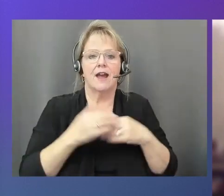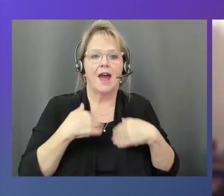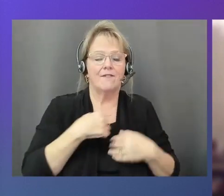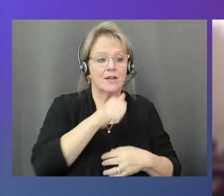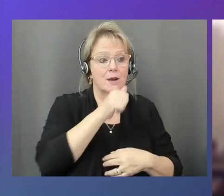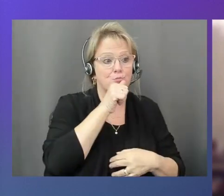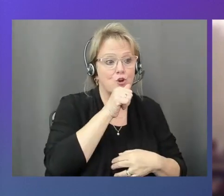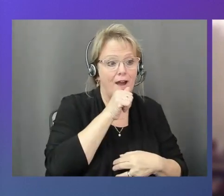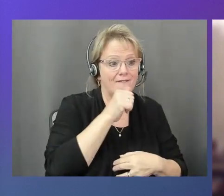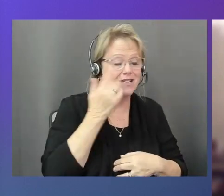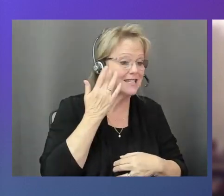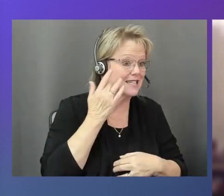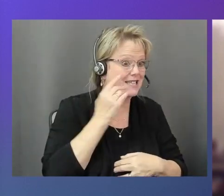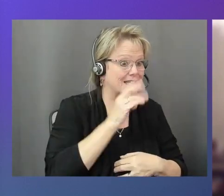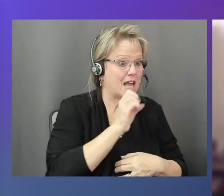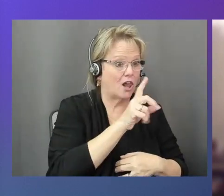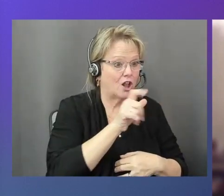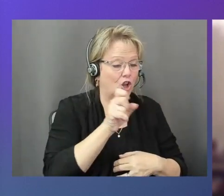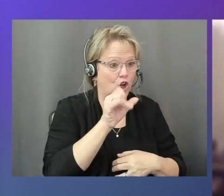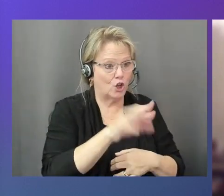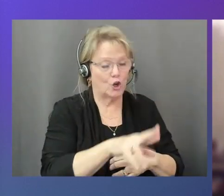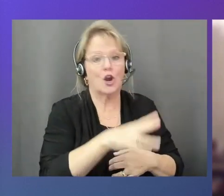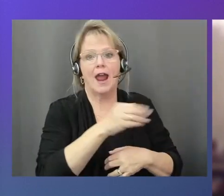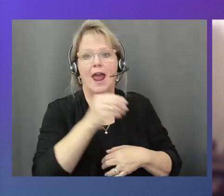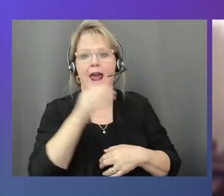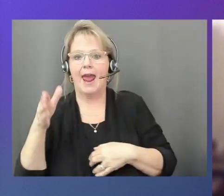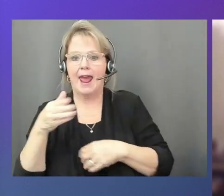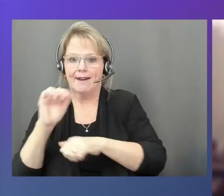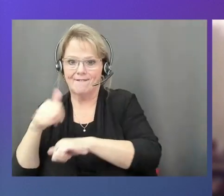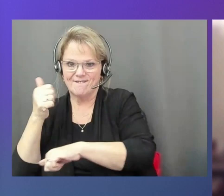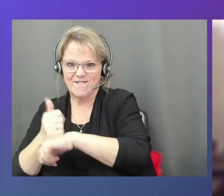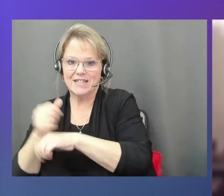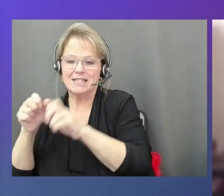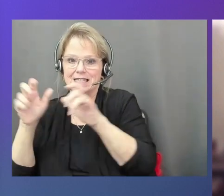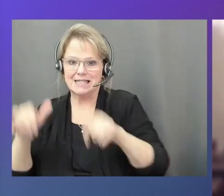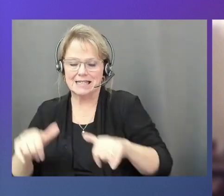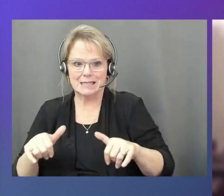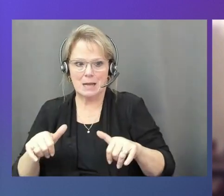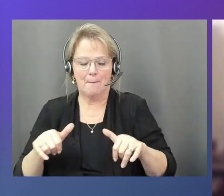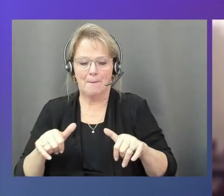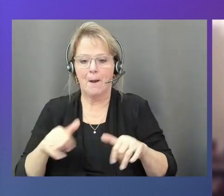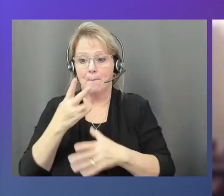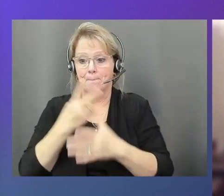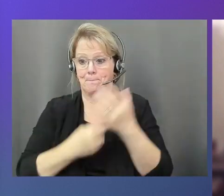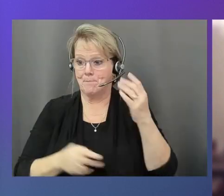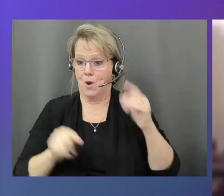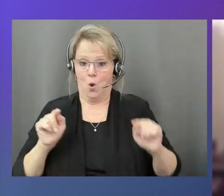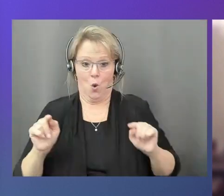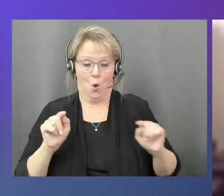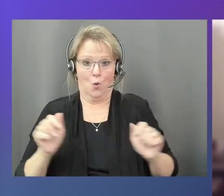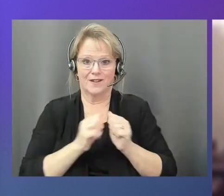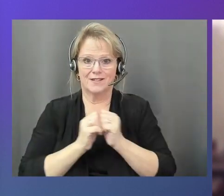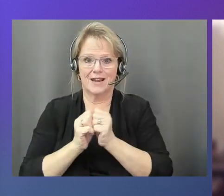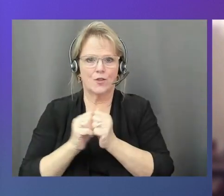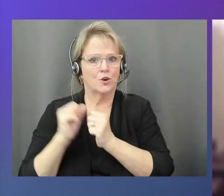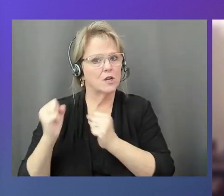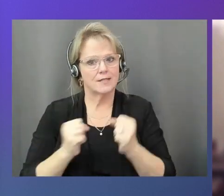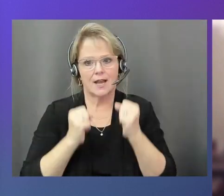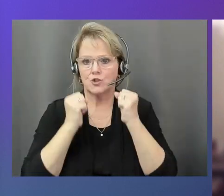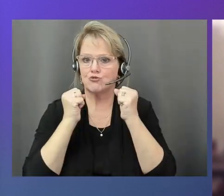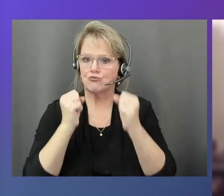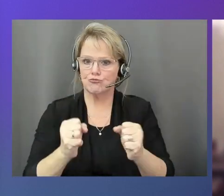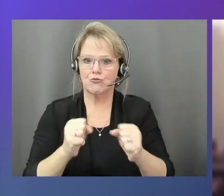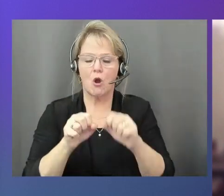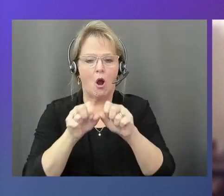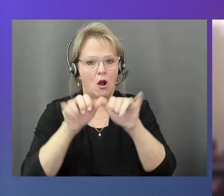creates an extremely robust network. We intend to rinse and repeat this deployment for other events in the space, as well as leverage